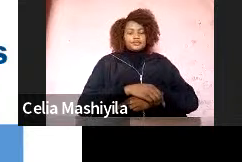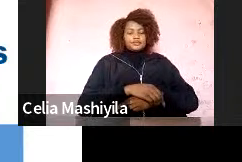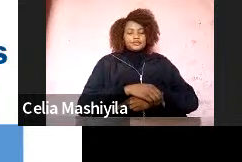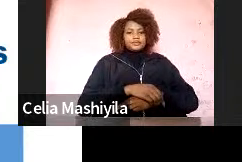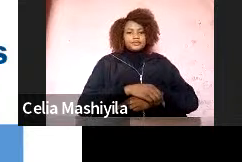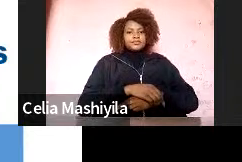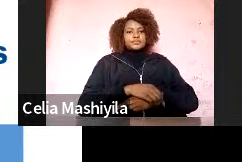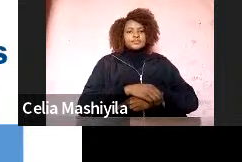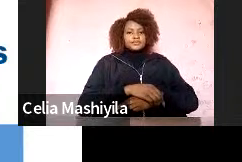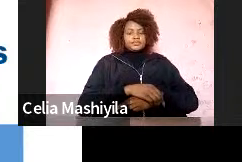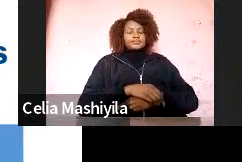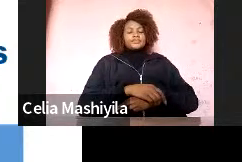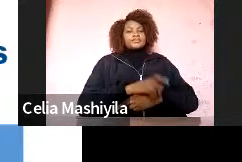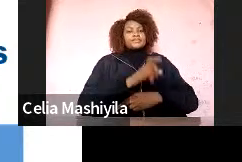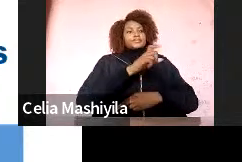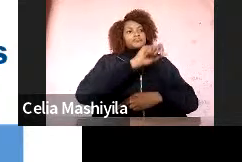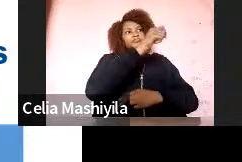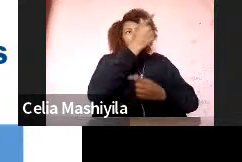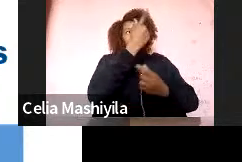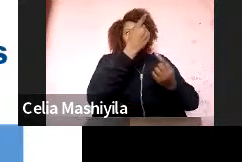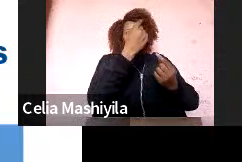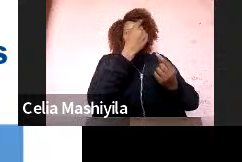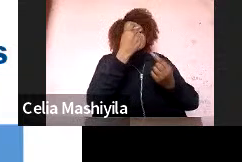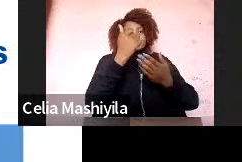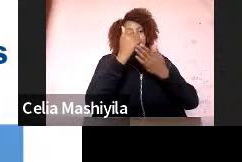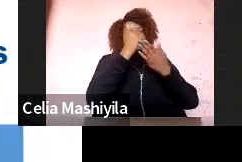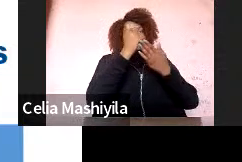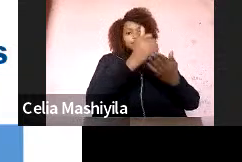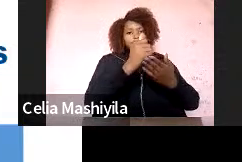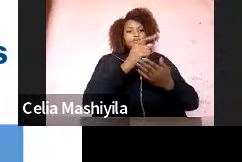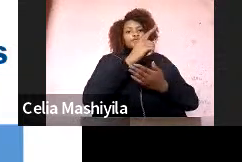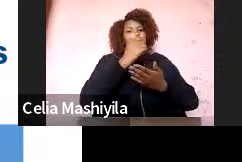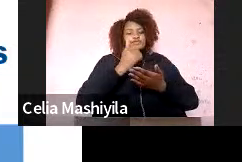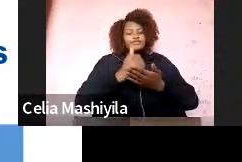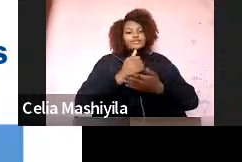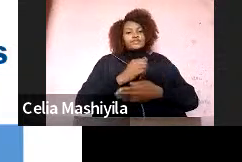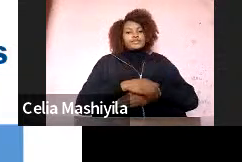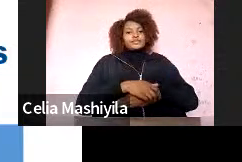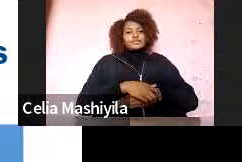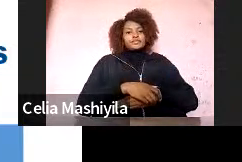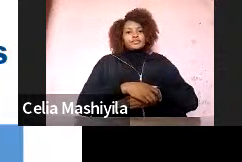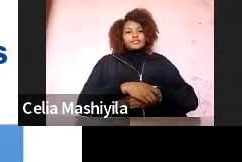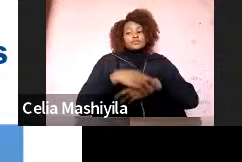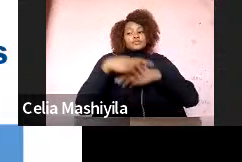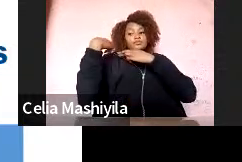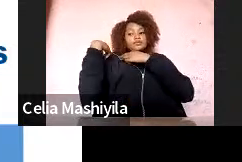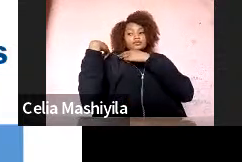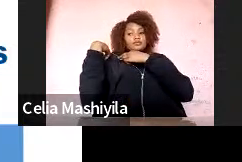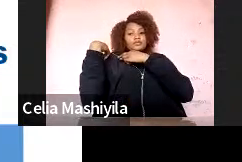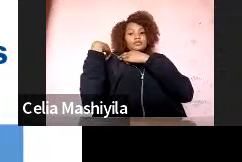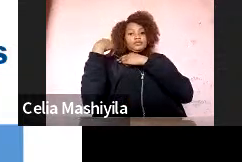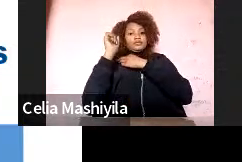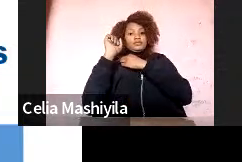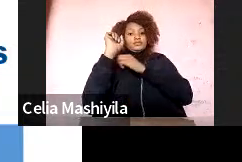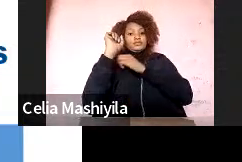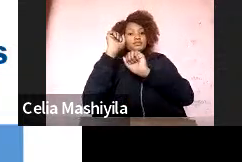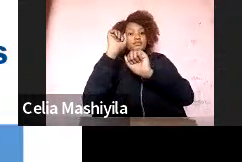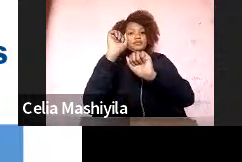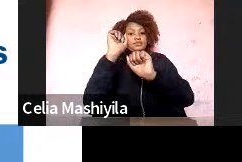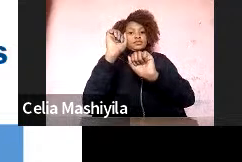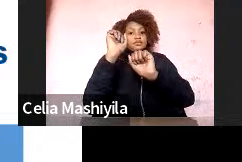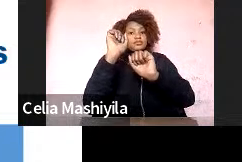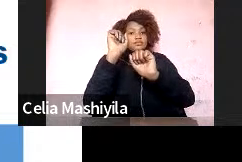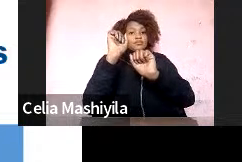your behalf. Therefore, you cannot abdicate your responsibility and accountability.